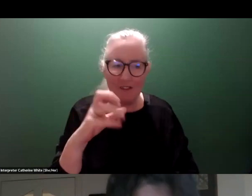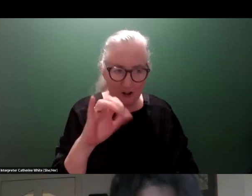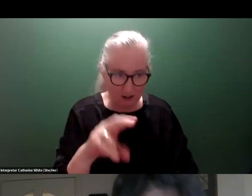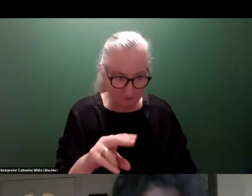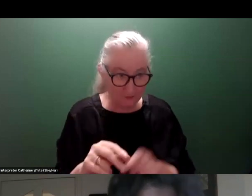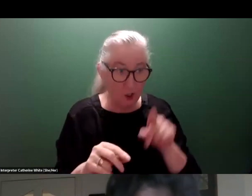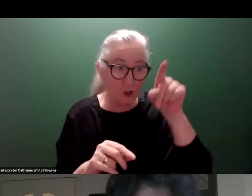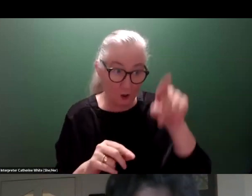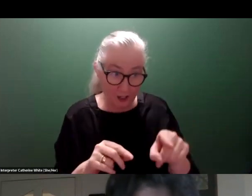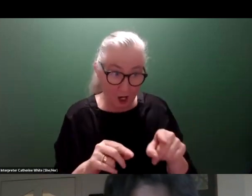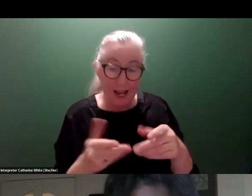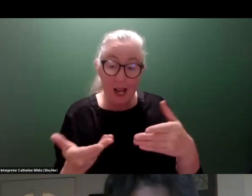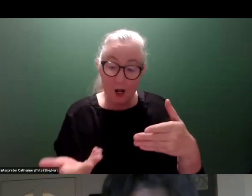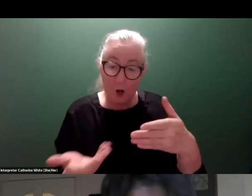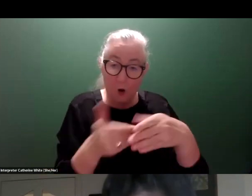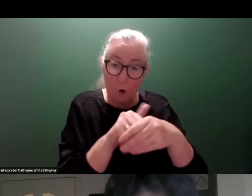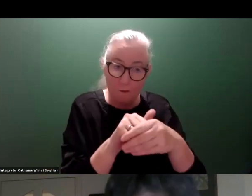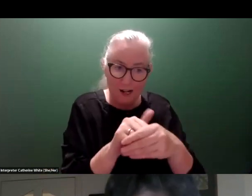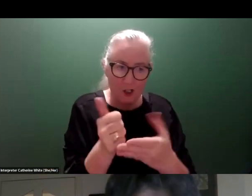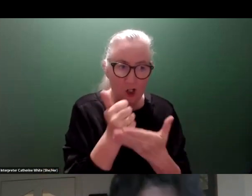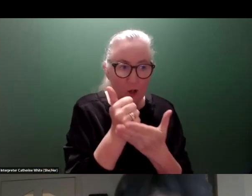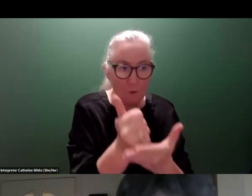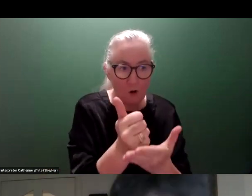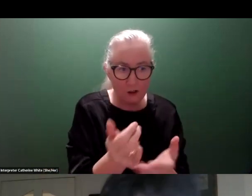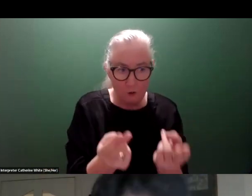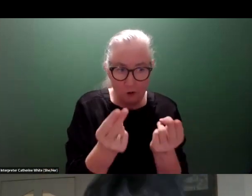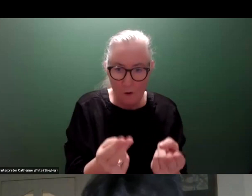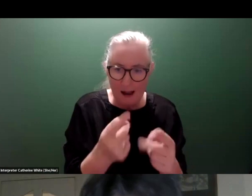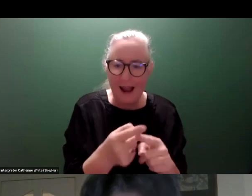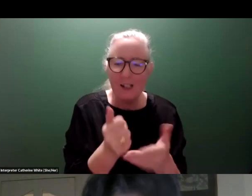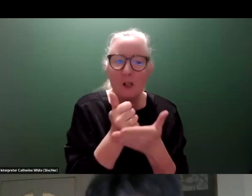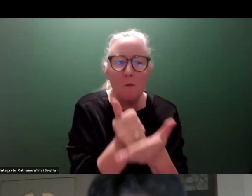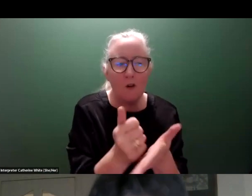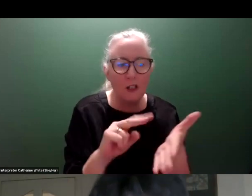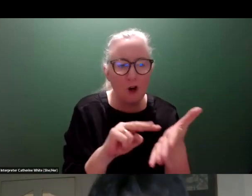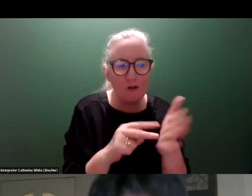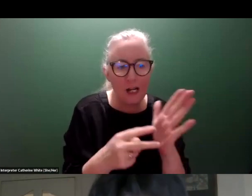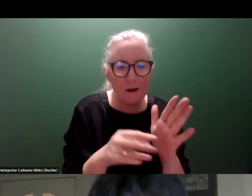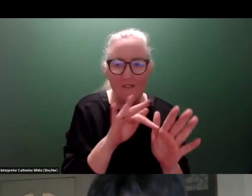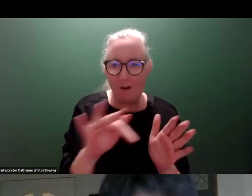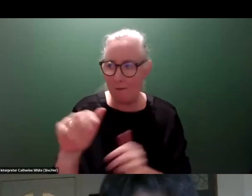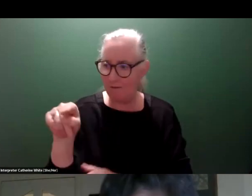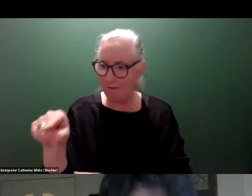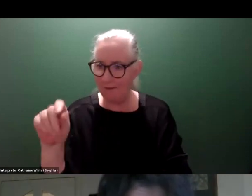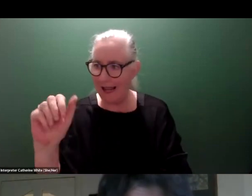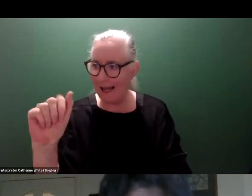include incorporating the support requirements and the support arrangements from the ADM